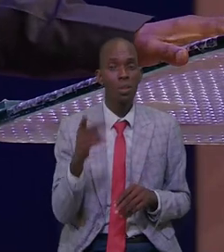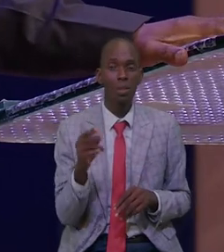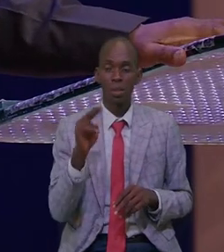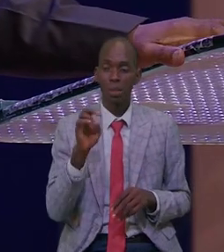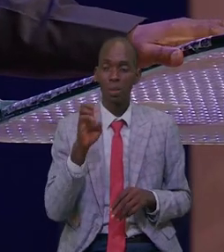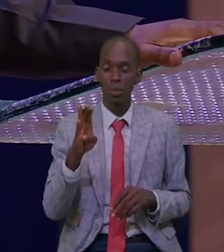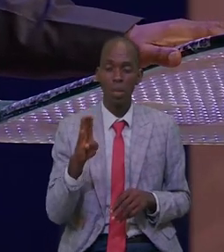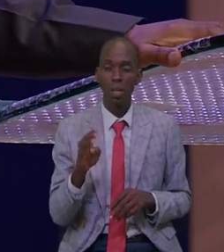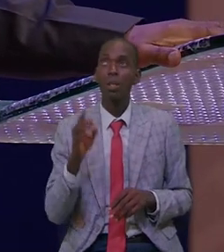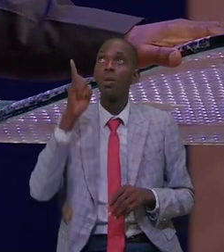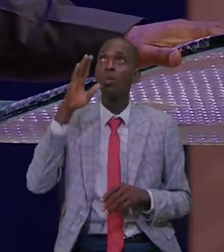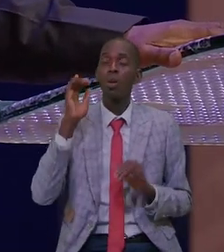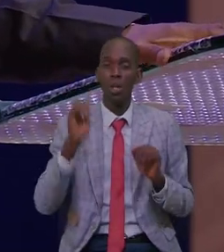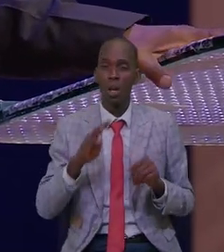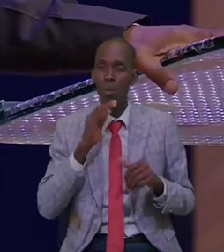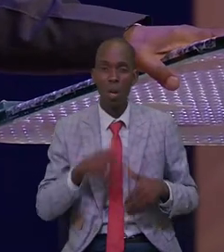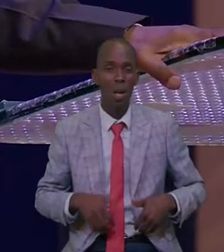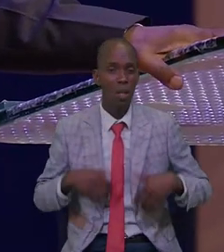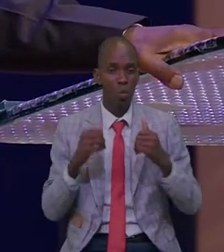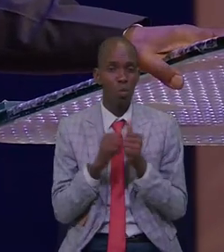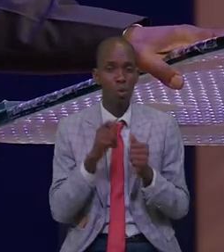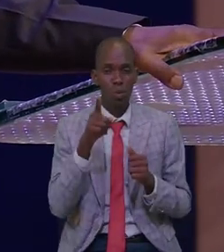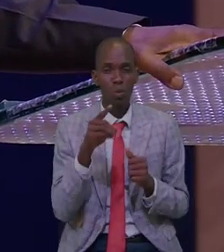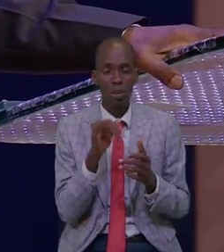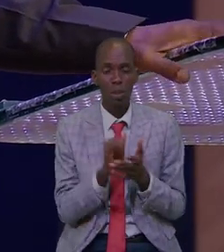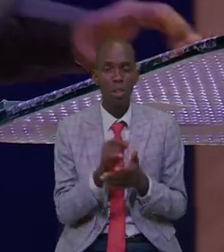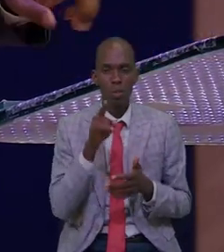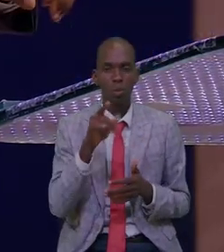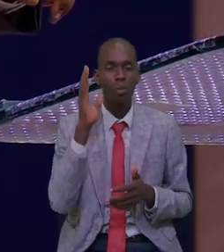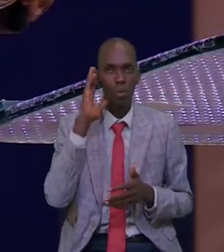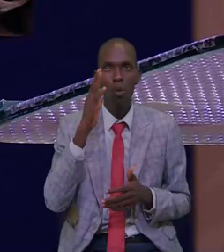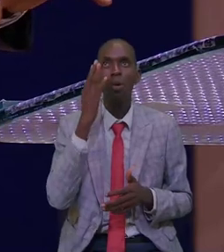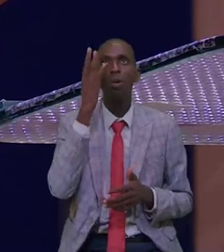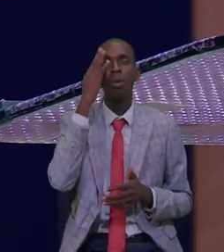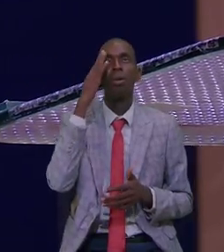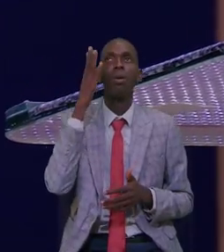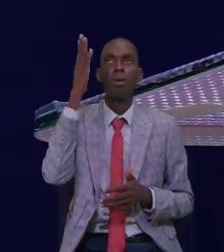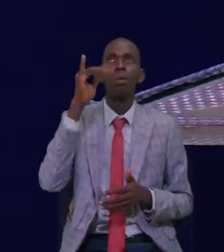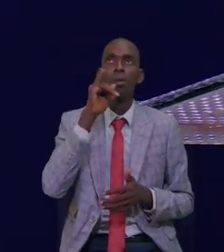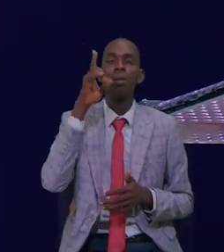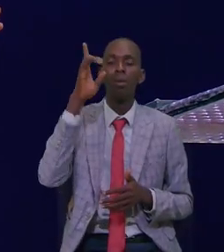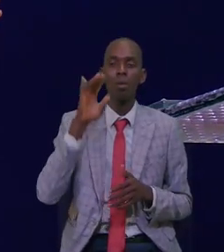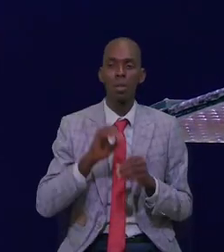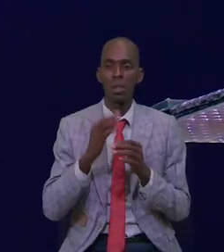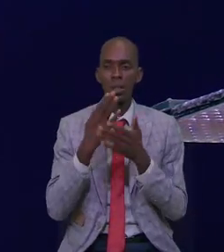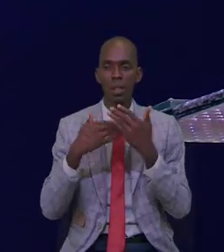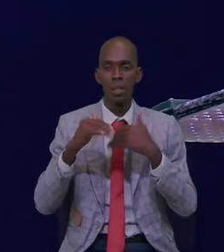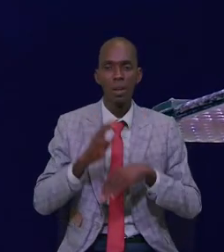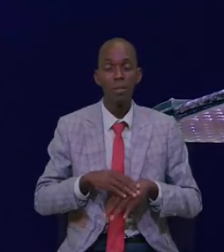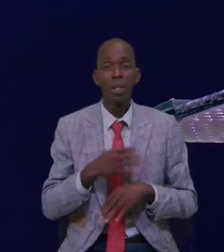with you that you will know that the God of heaven, he has the final say. Serve the Lord with fear